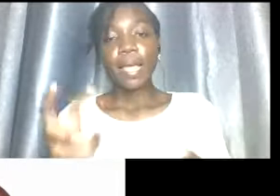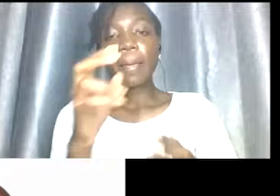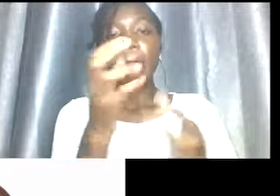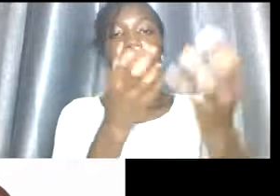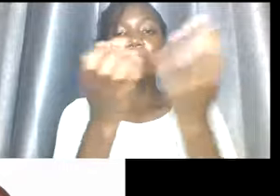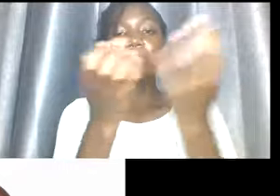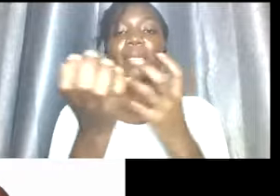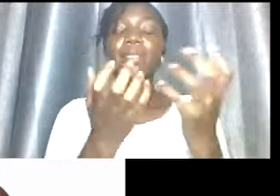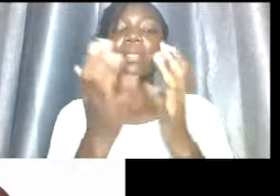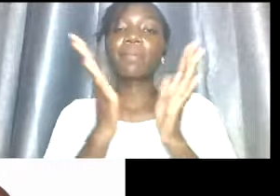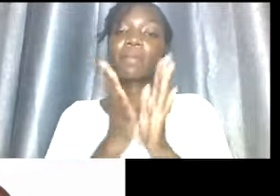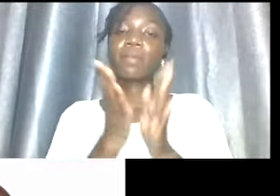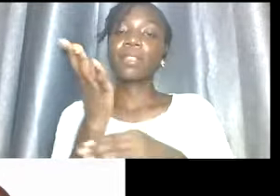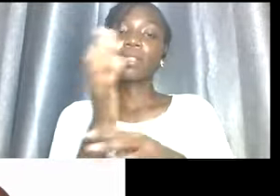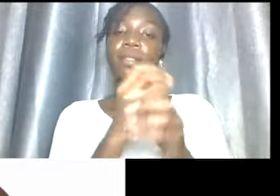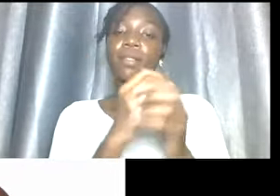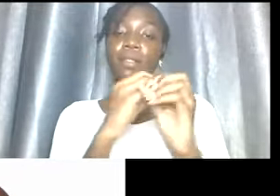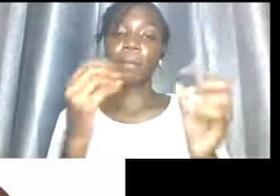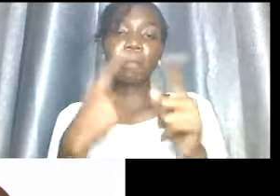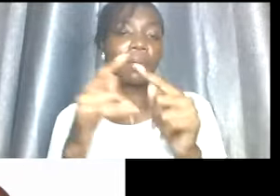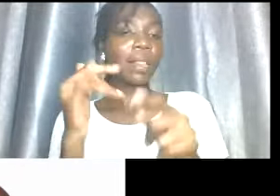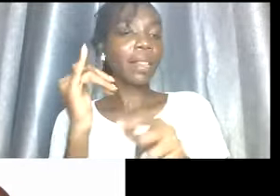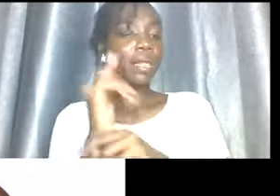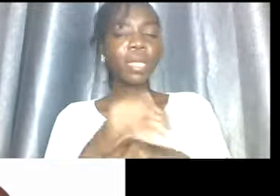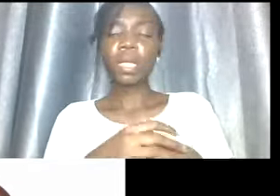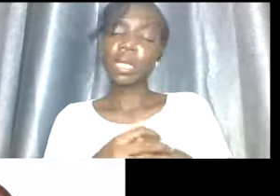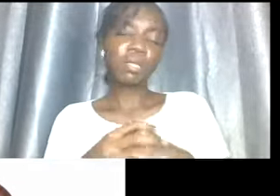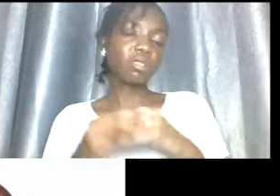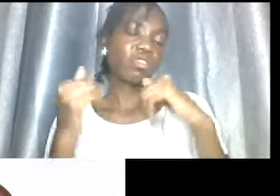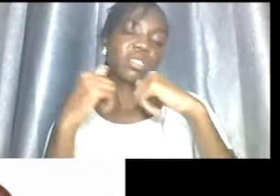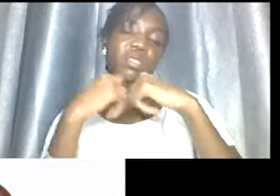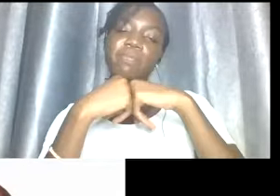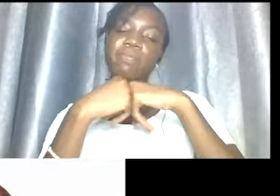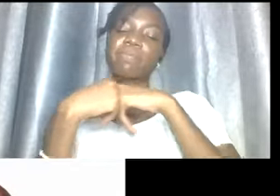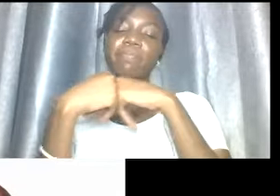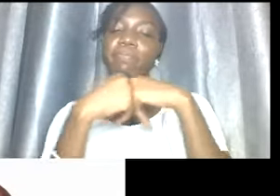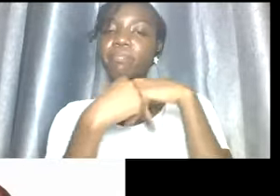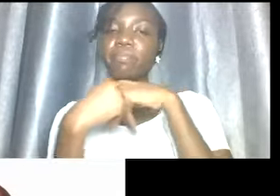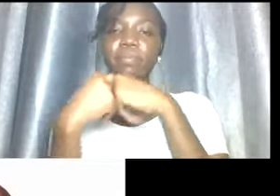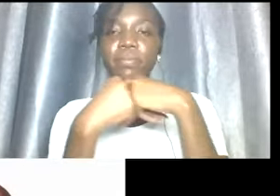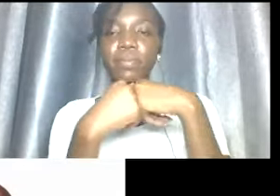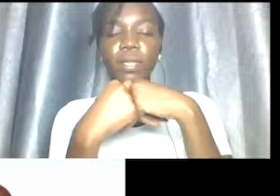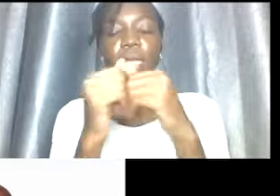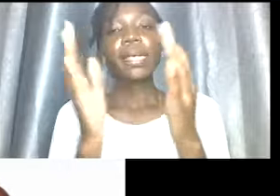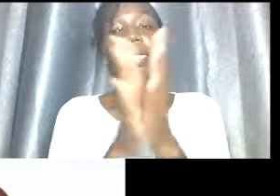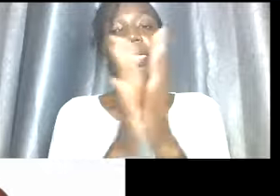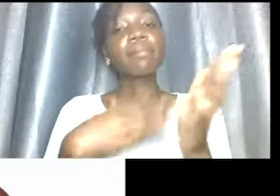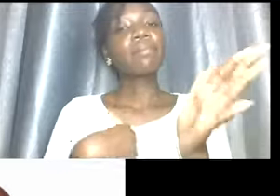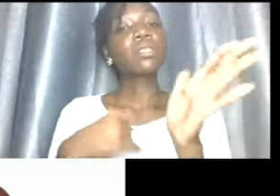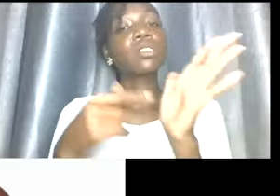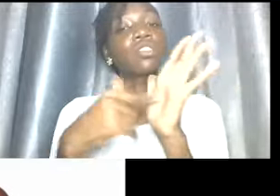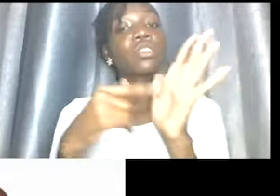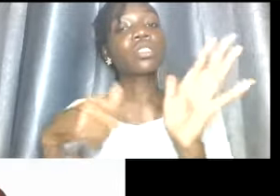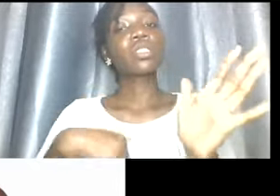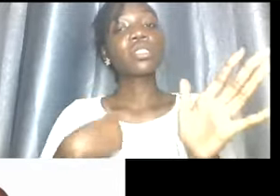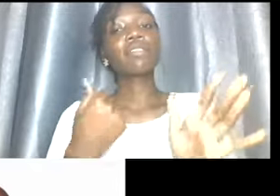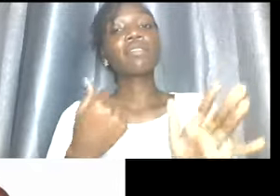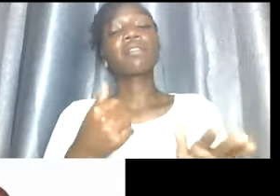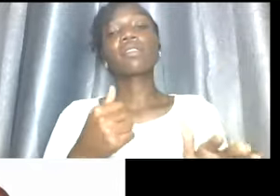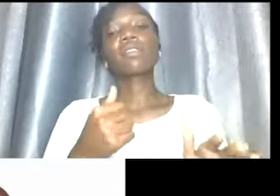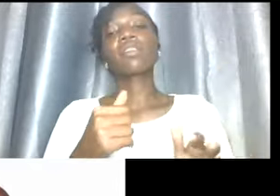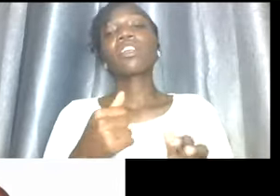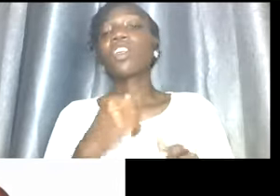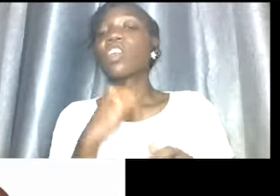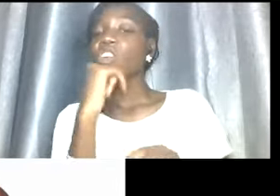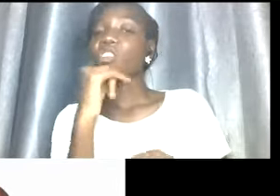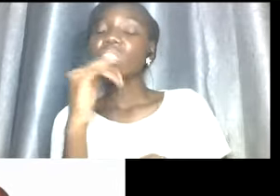wasn't there, and that was a big challenge for me. And I found myself not staying in that